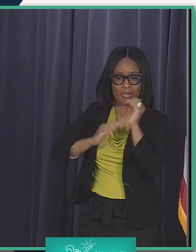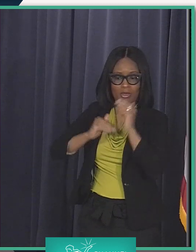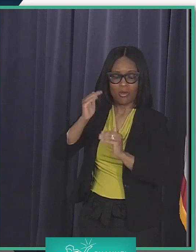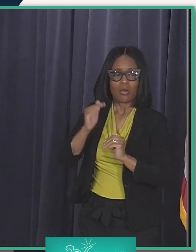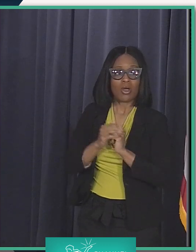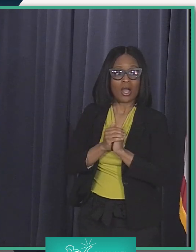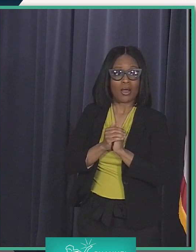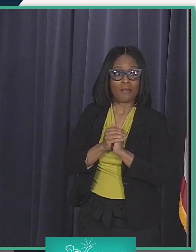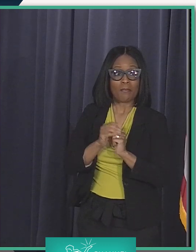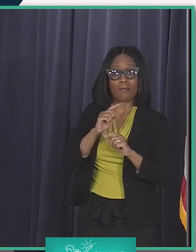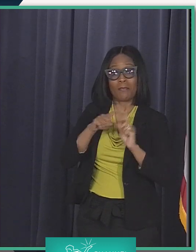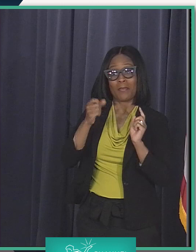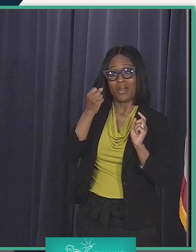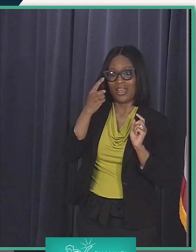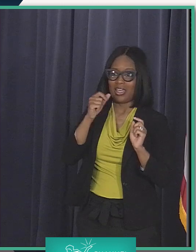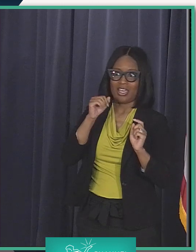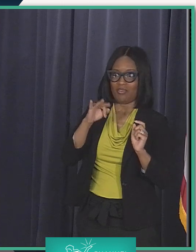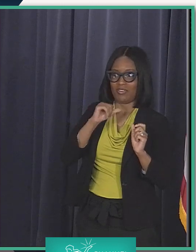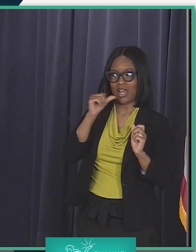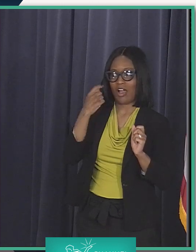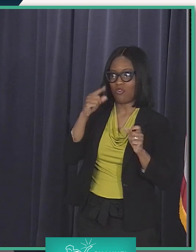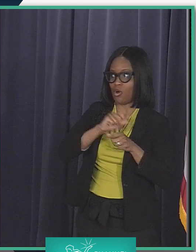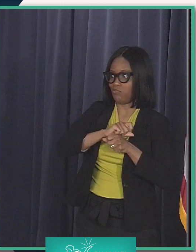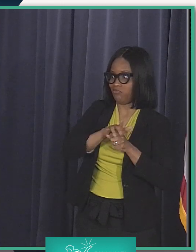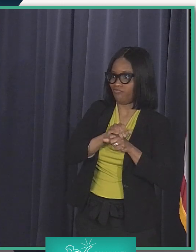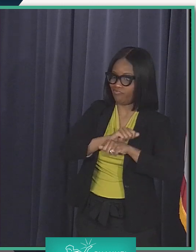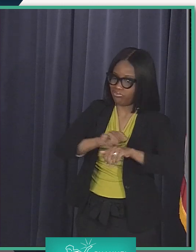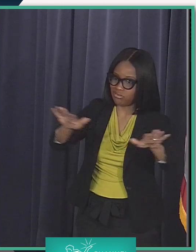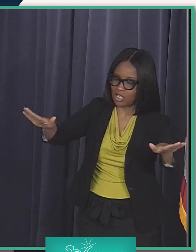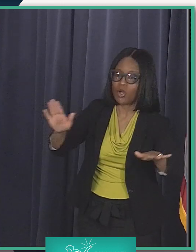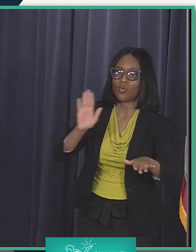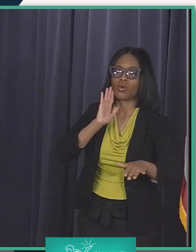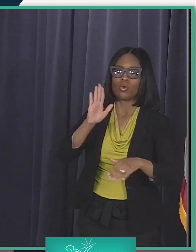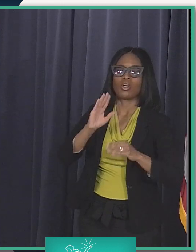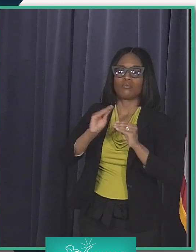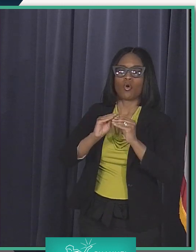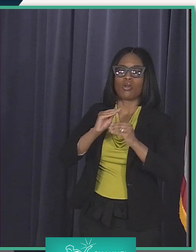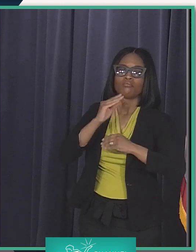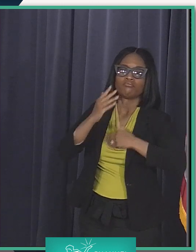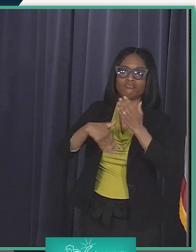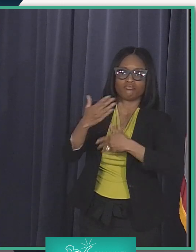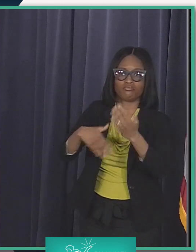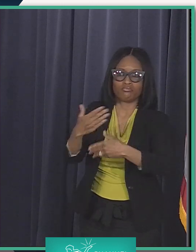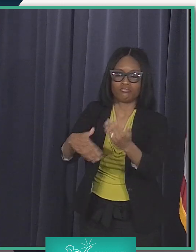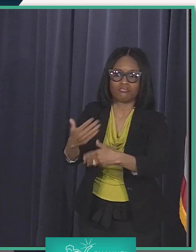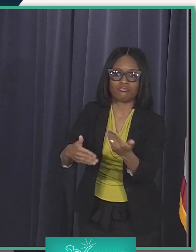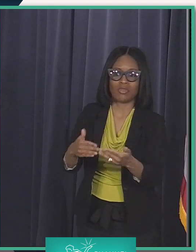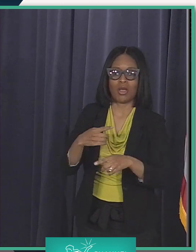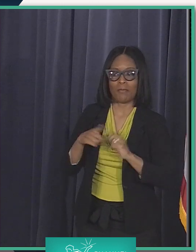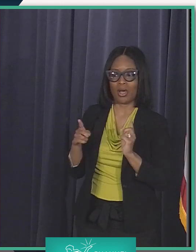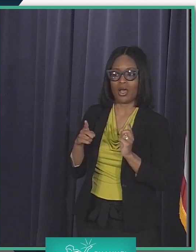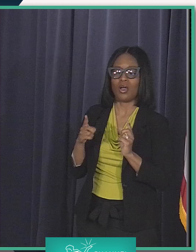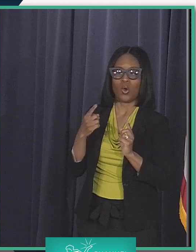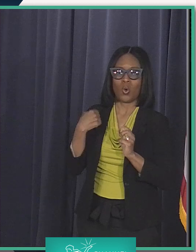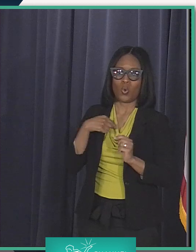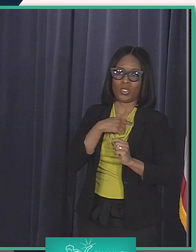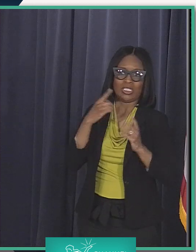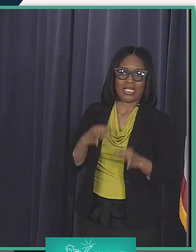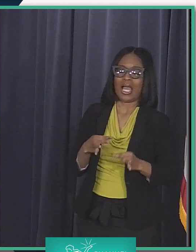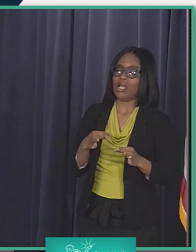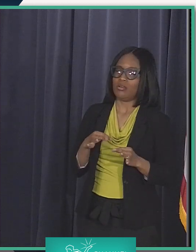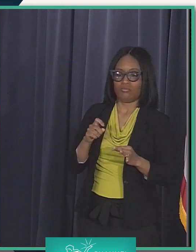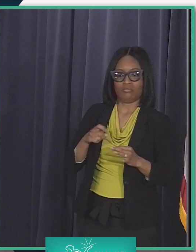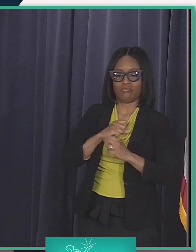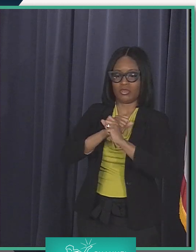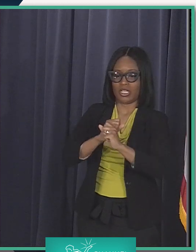Were it not for a pandemic, we might have been farther along. But I think we made a really good judgment just to say we're going to